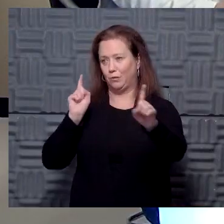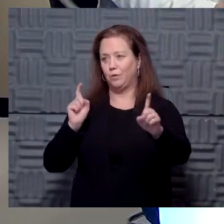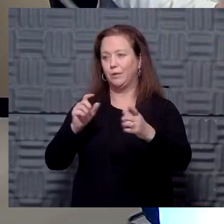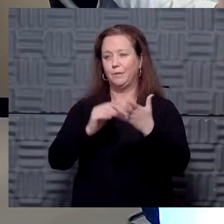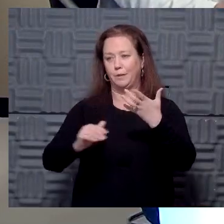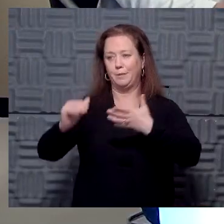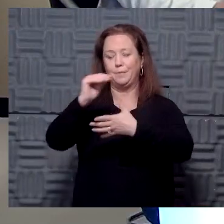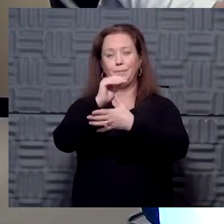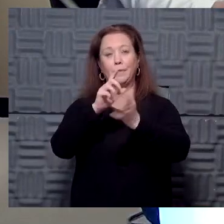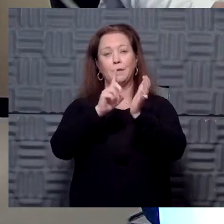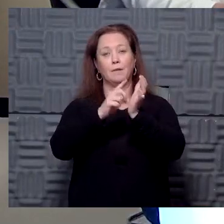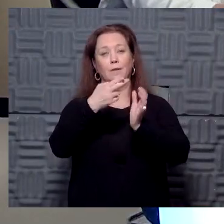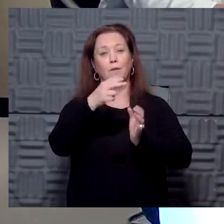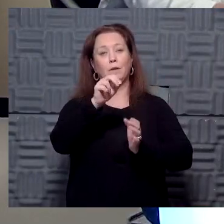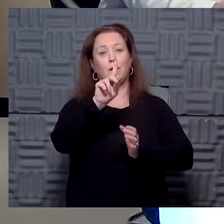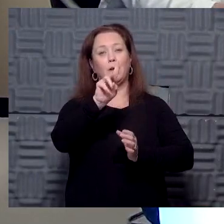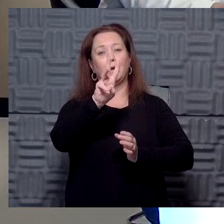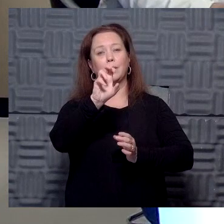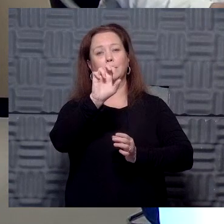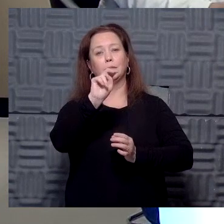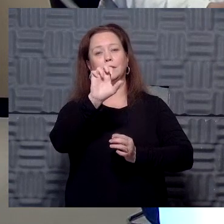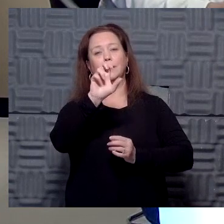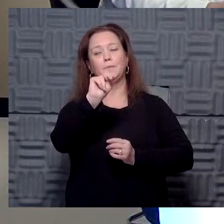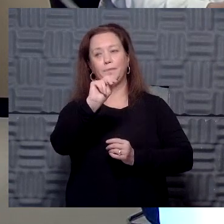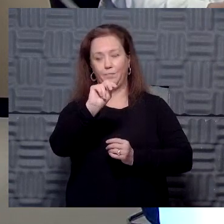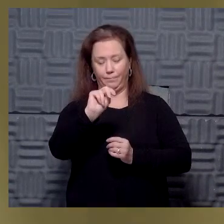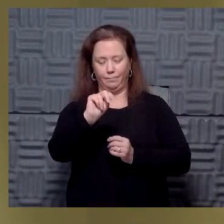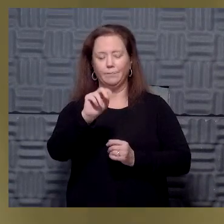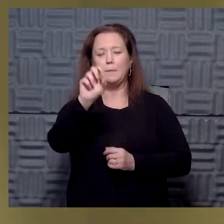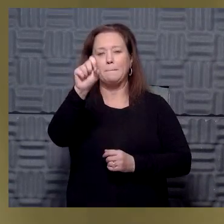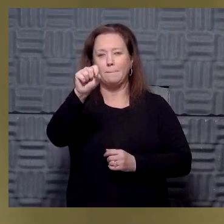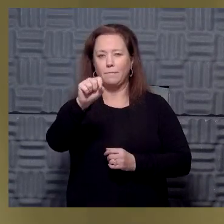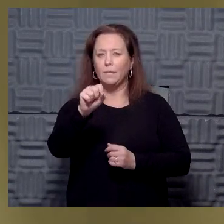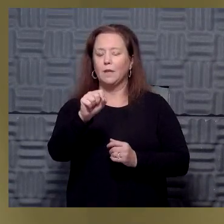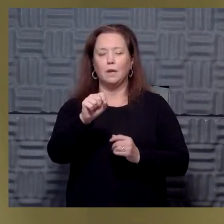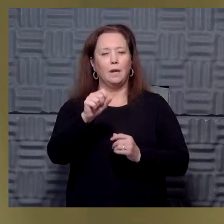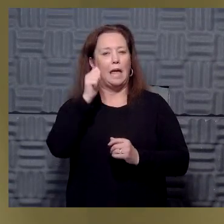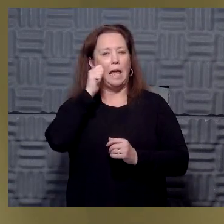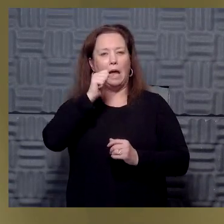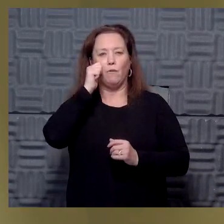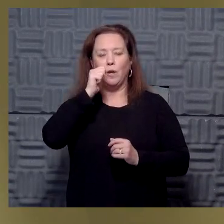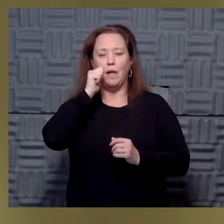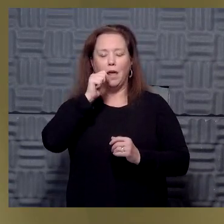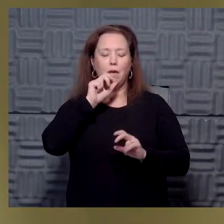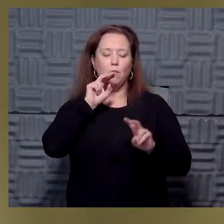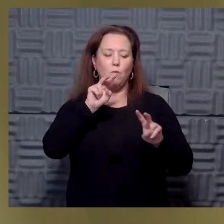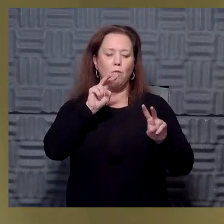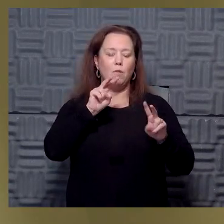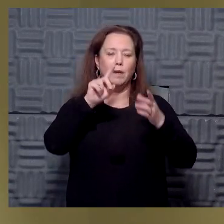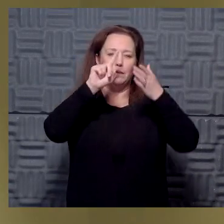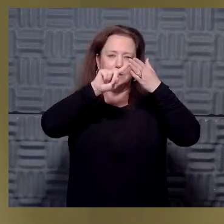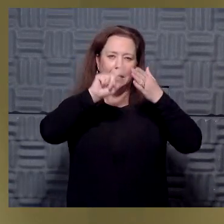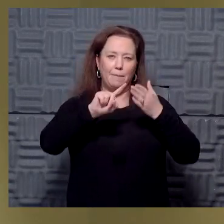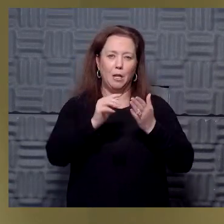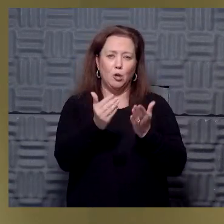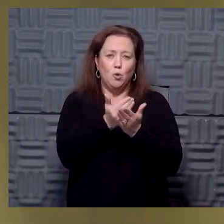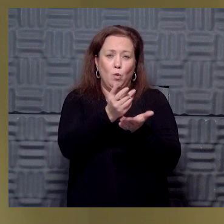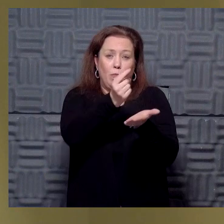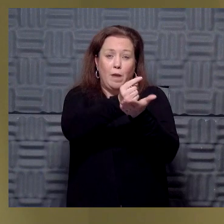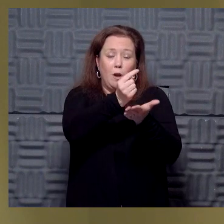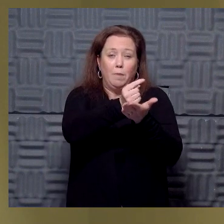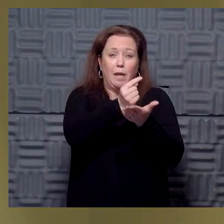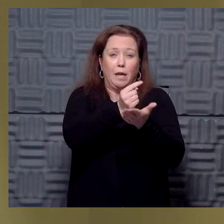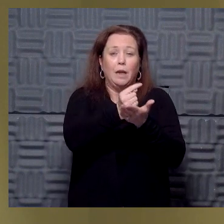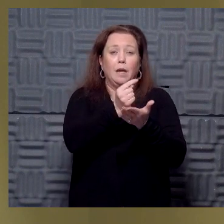Dana? Yeah, we're taking it one day at a time. We're continuing to look into new therapeutics, such as we talked about with